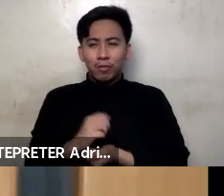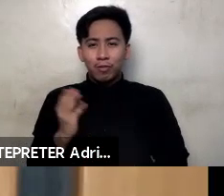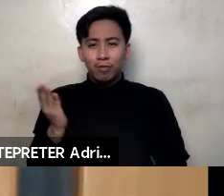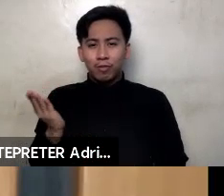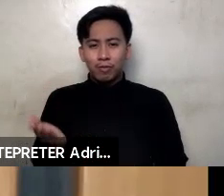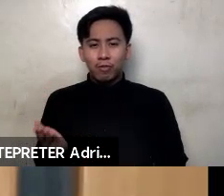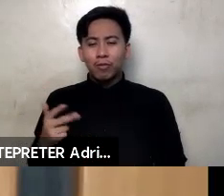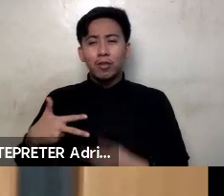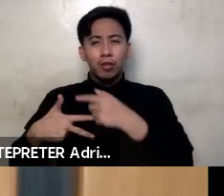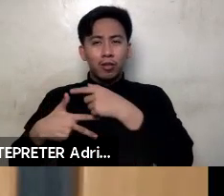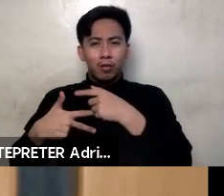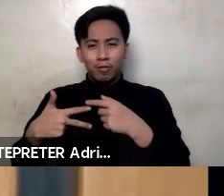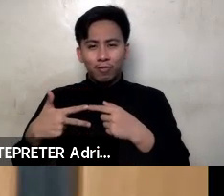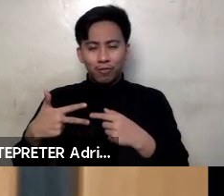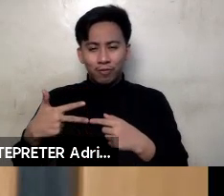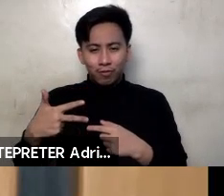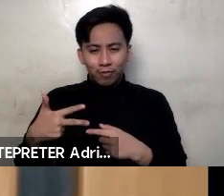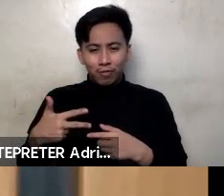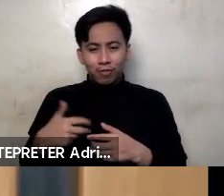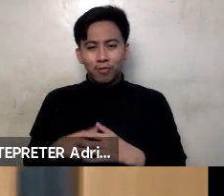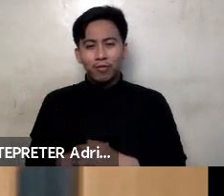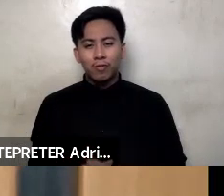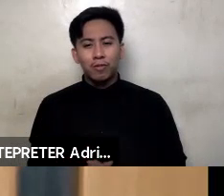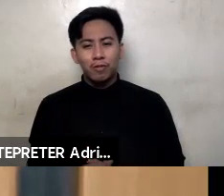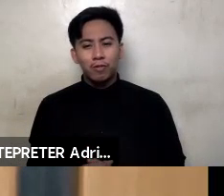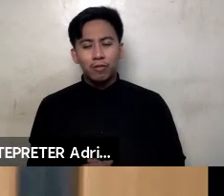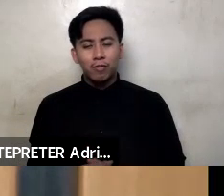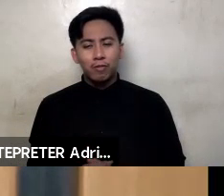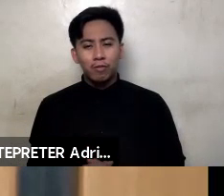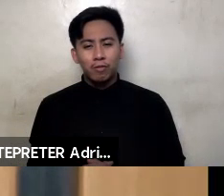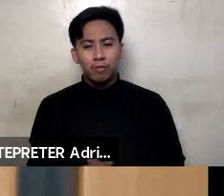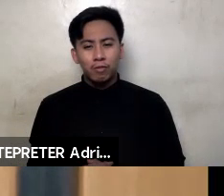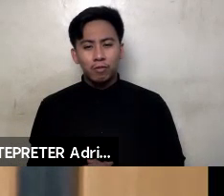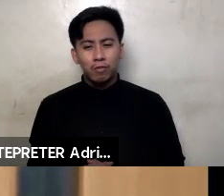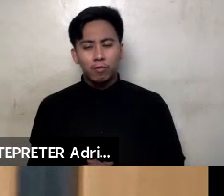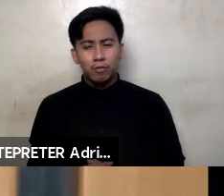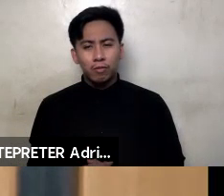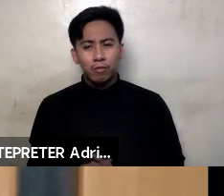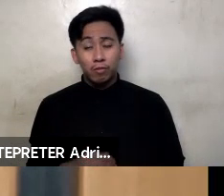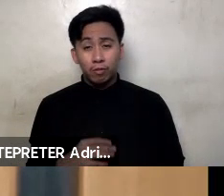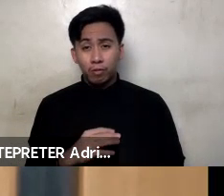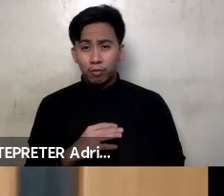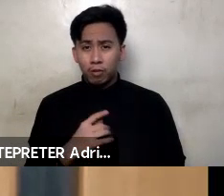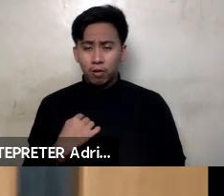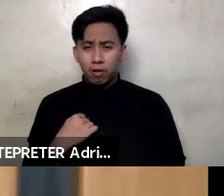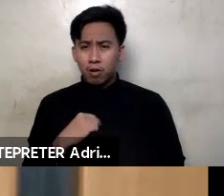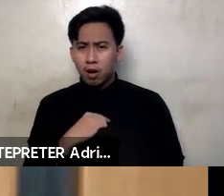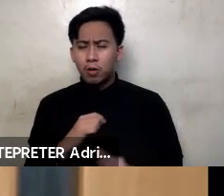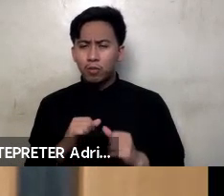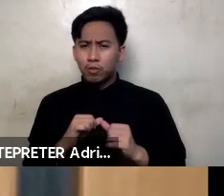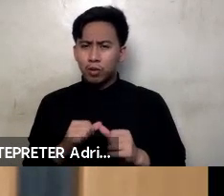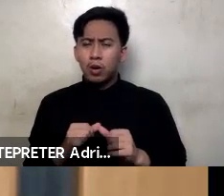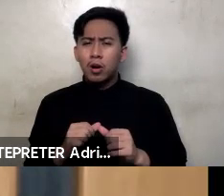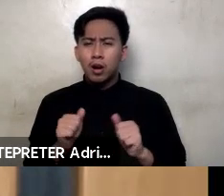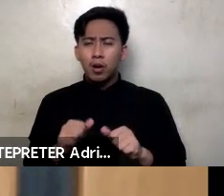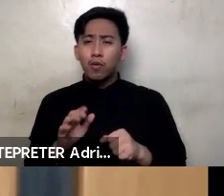International, National Nutrition Council of Region 12, and sustainability mechanism through legislations